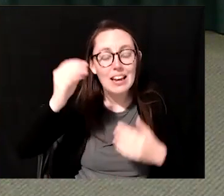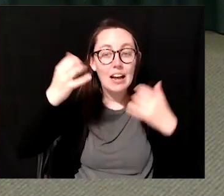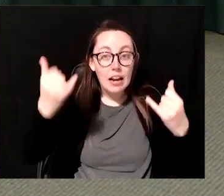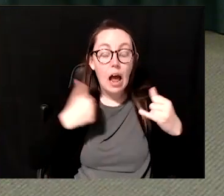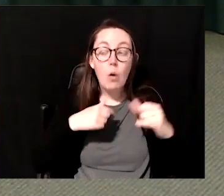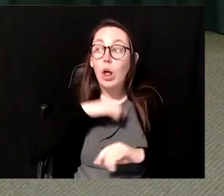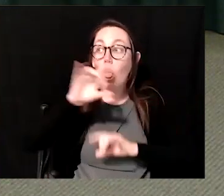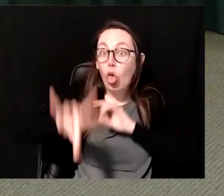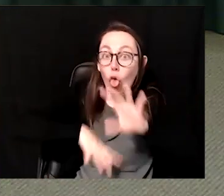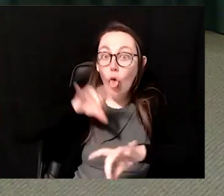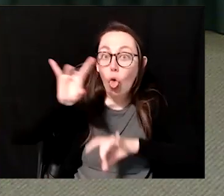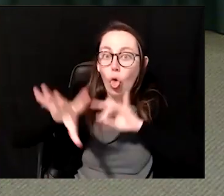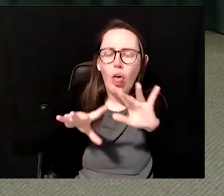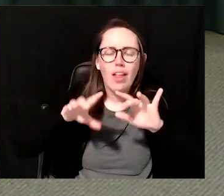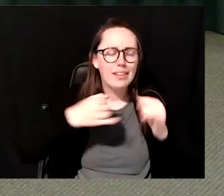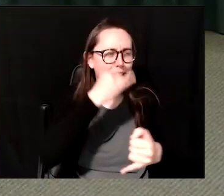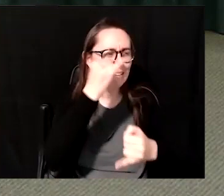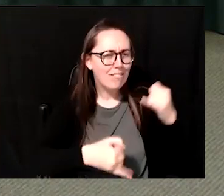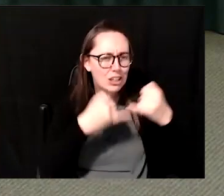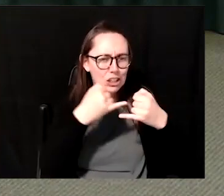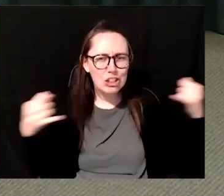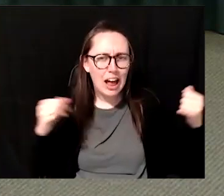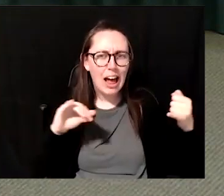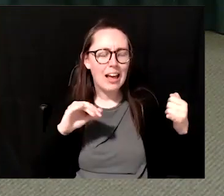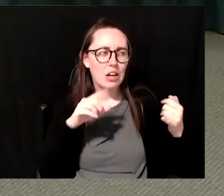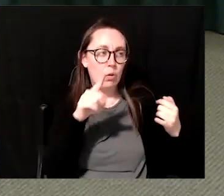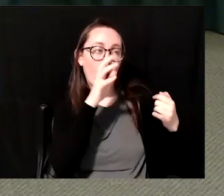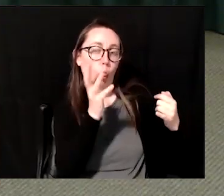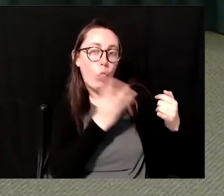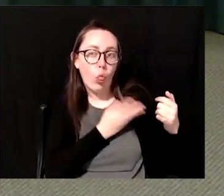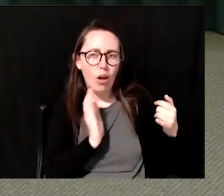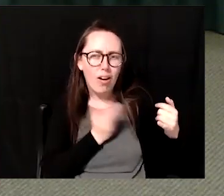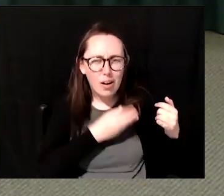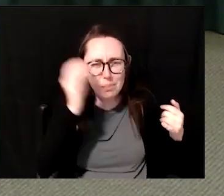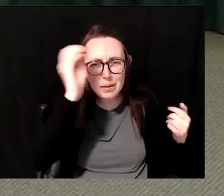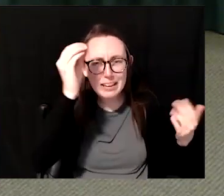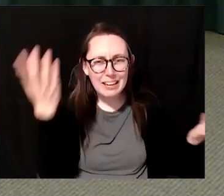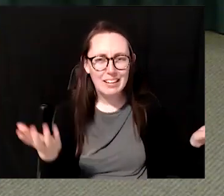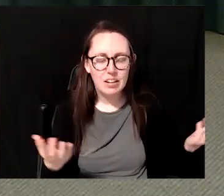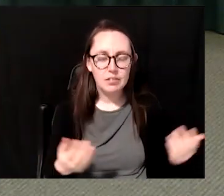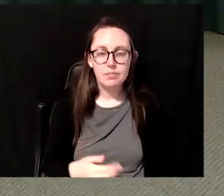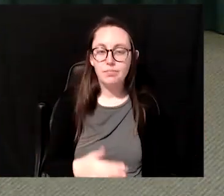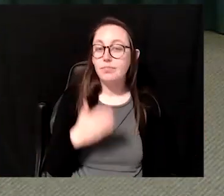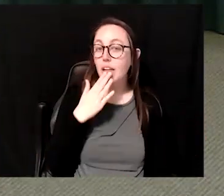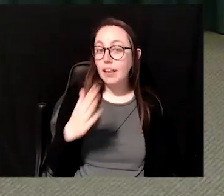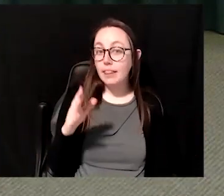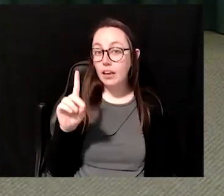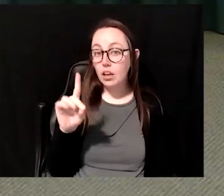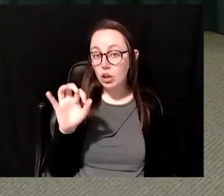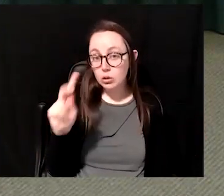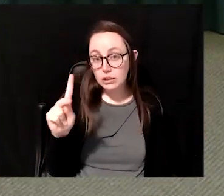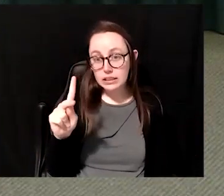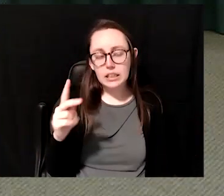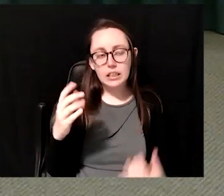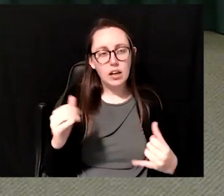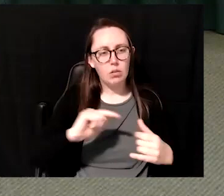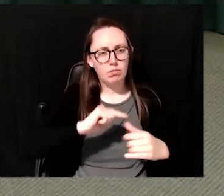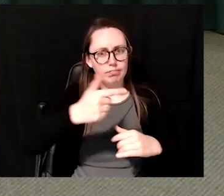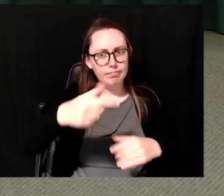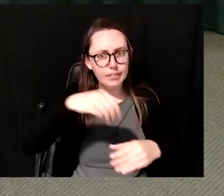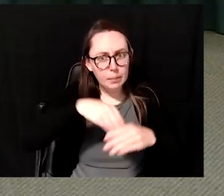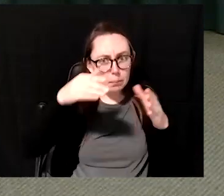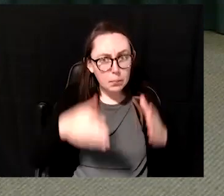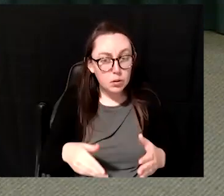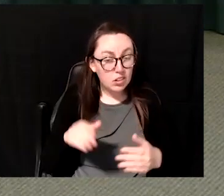at the finish line and it doesn't matter thank you thank you dick uh back to the room I'm not sure I think it was